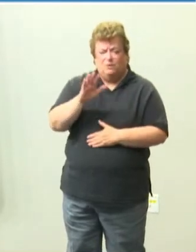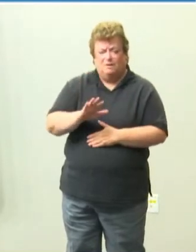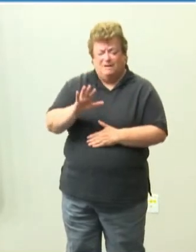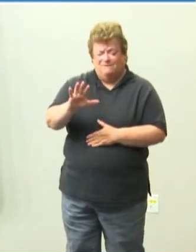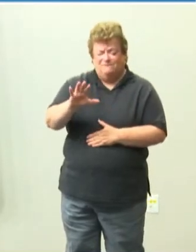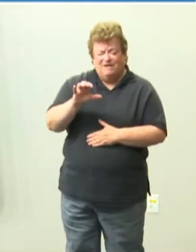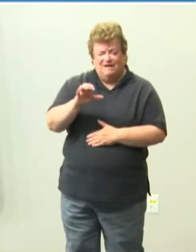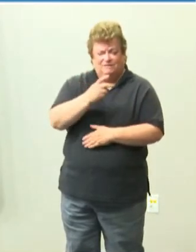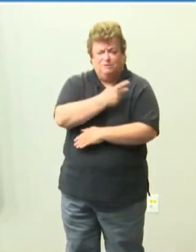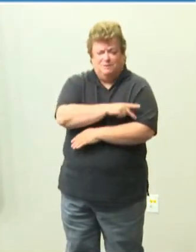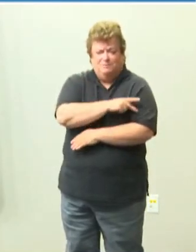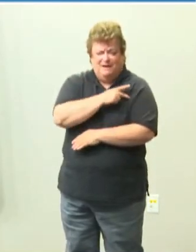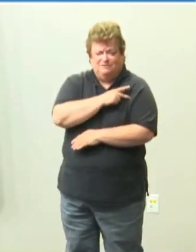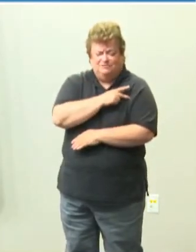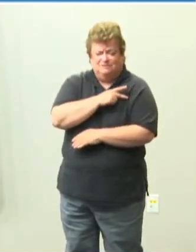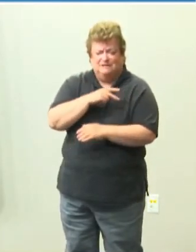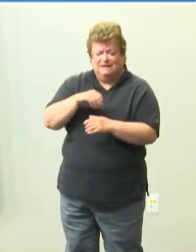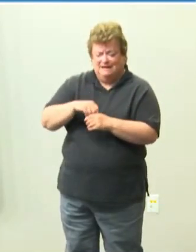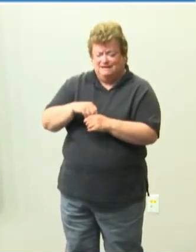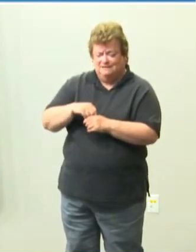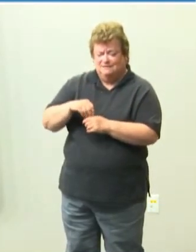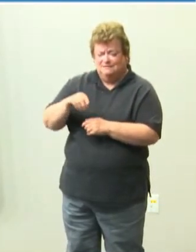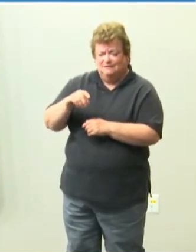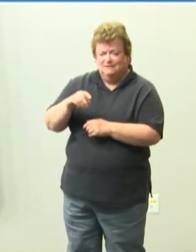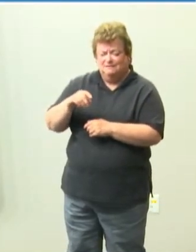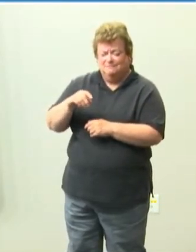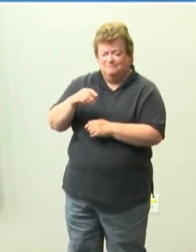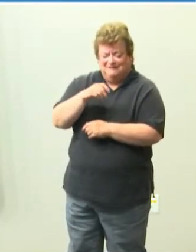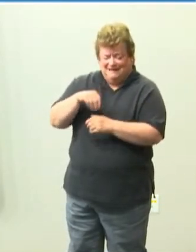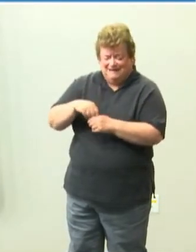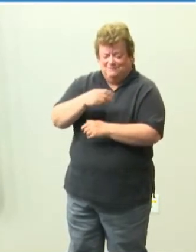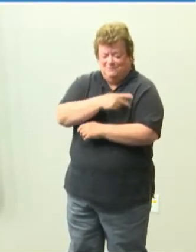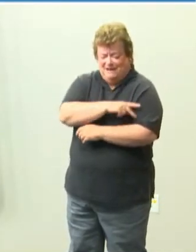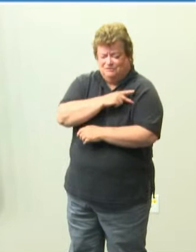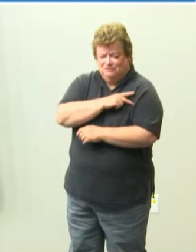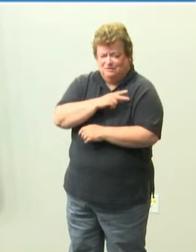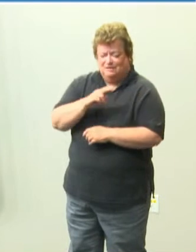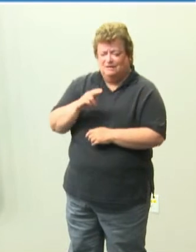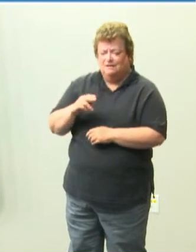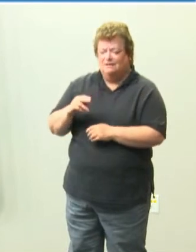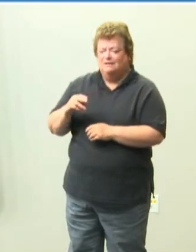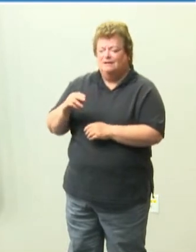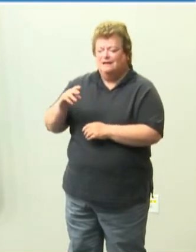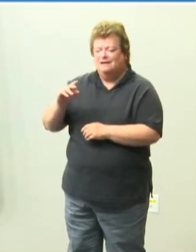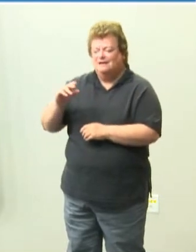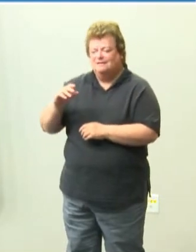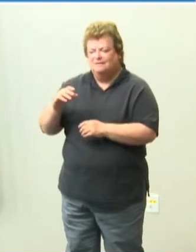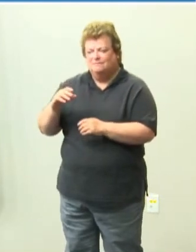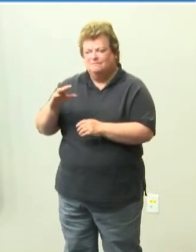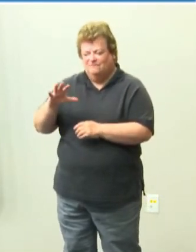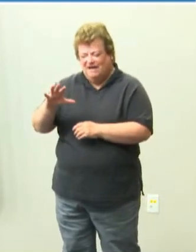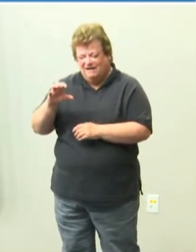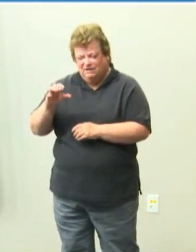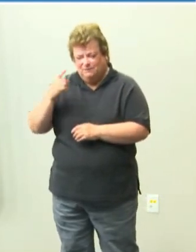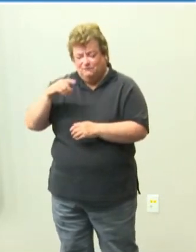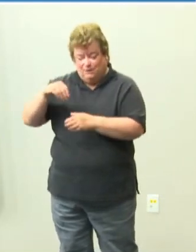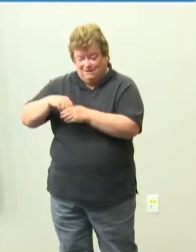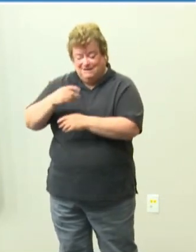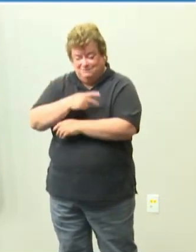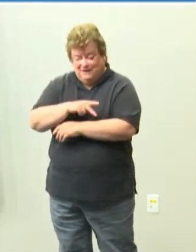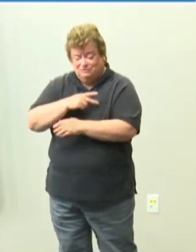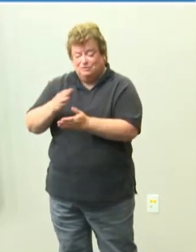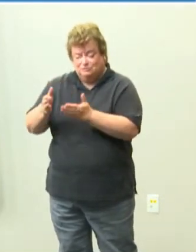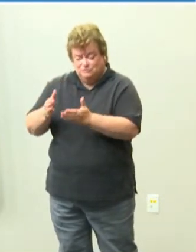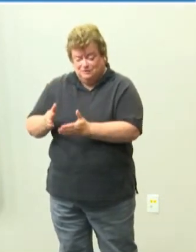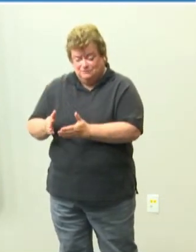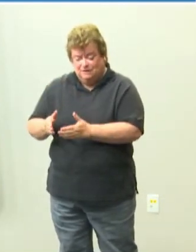in our inpatient units every single day. A lot more on our outpatient side, but about 500. And then our plan is to be able